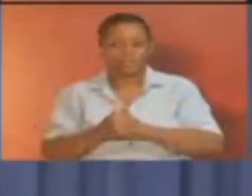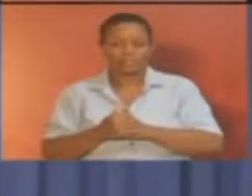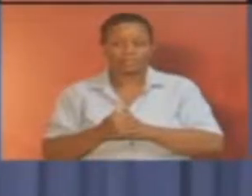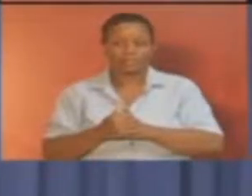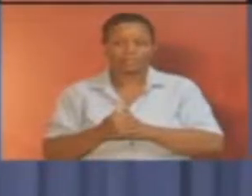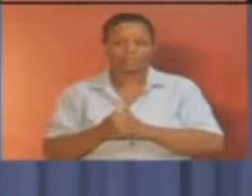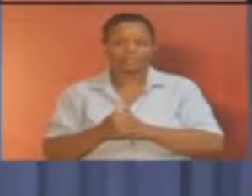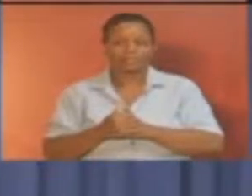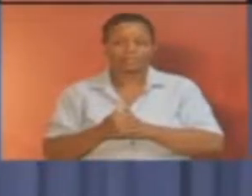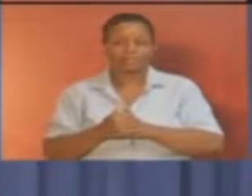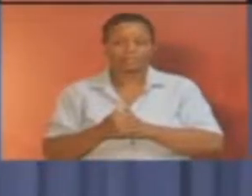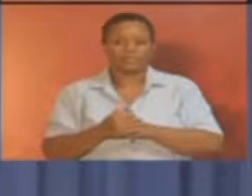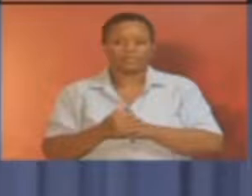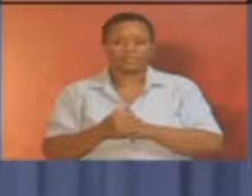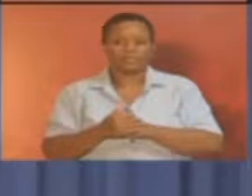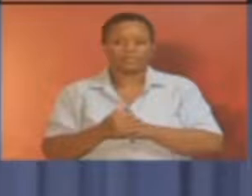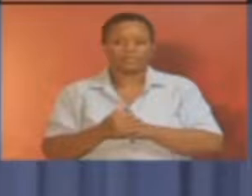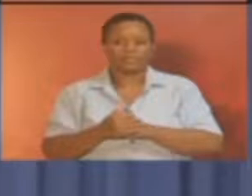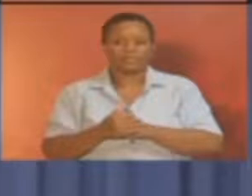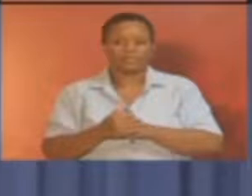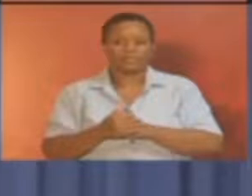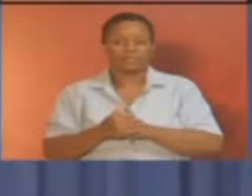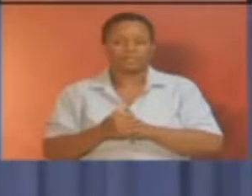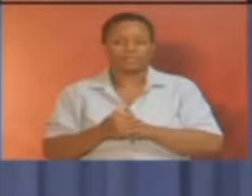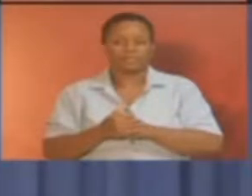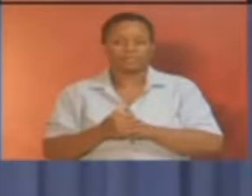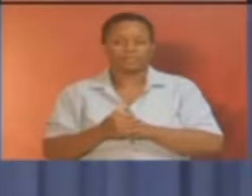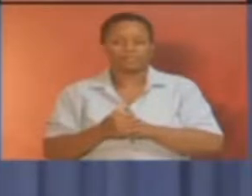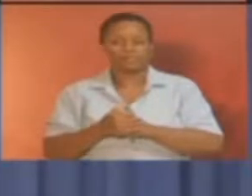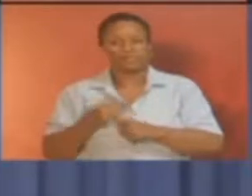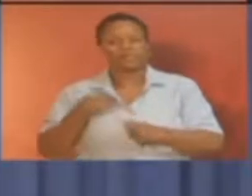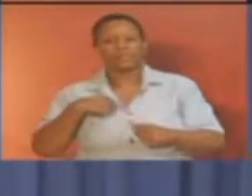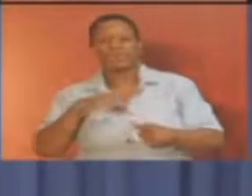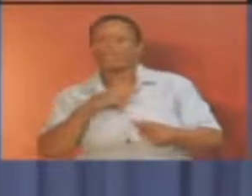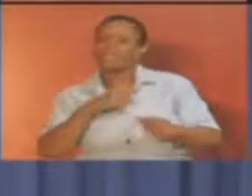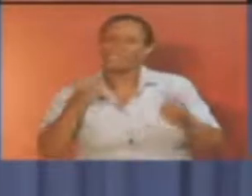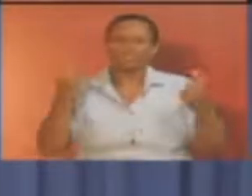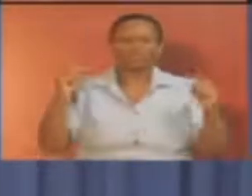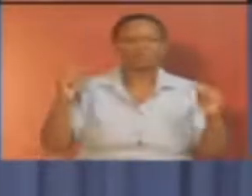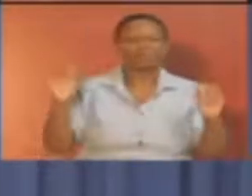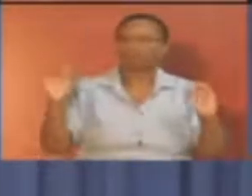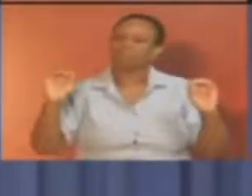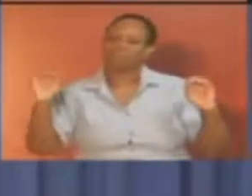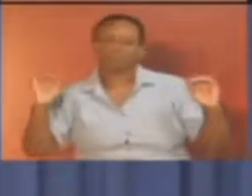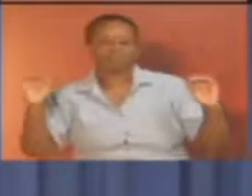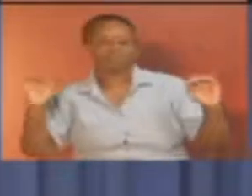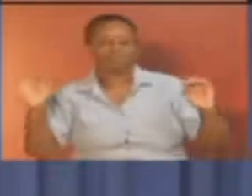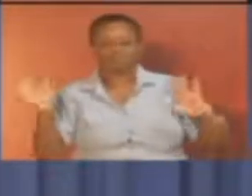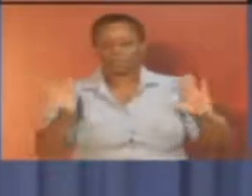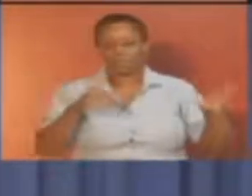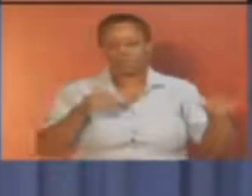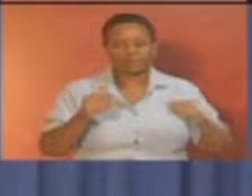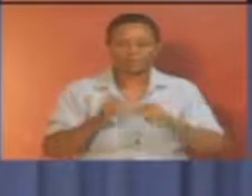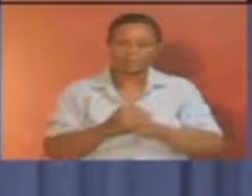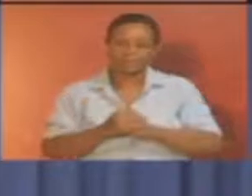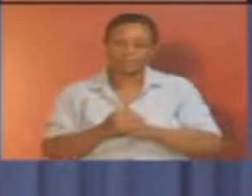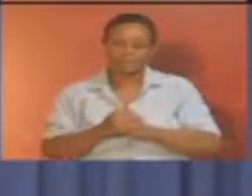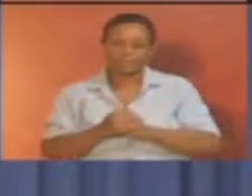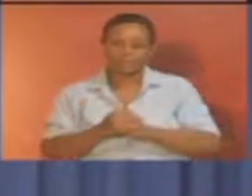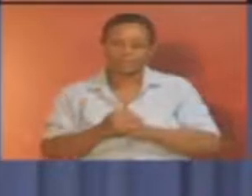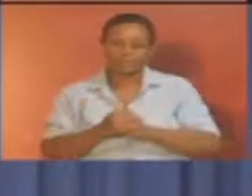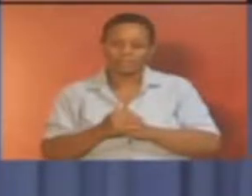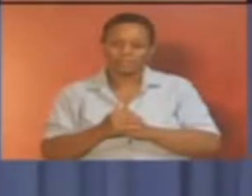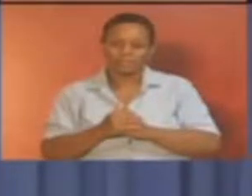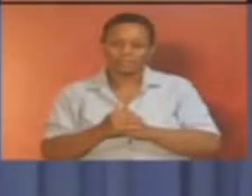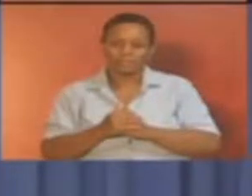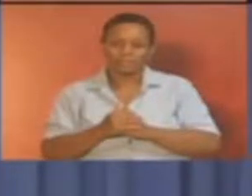very hard there. But the Sinopharm certification, the Pfizer expansion now, production, and of course the